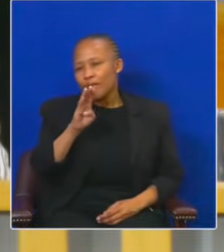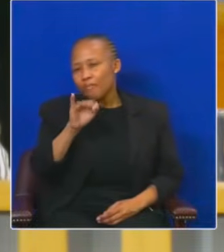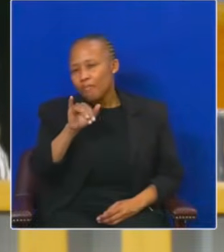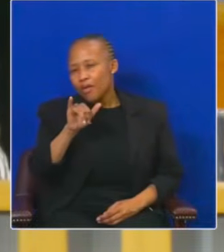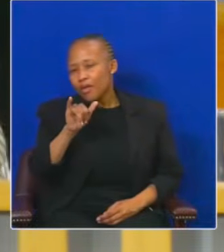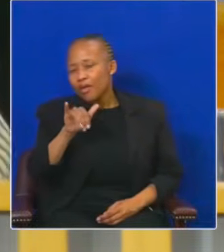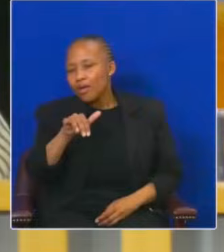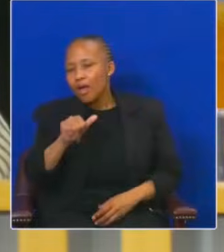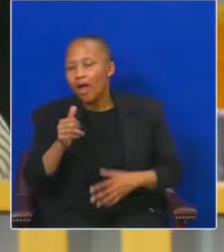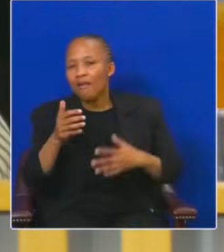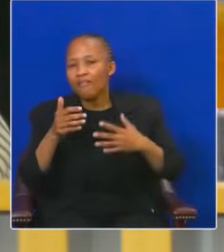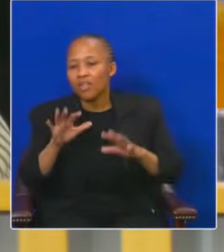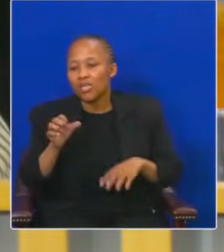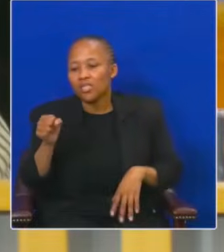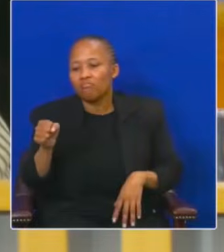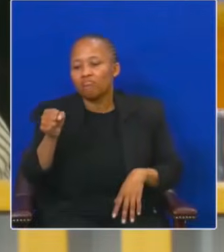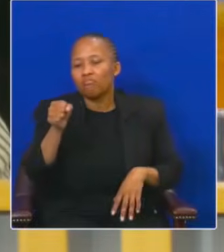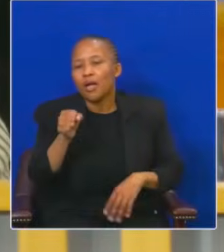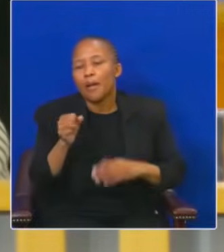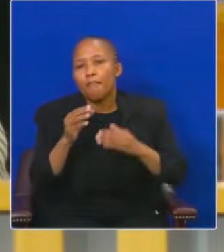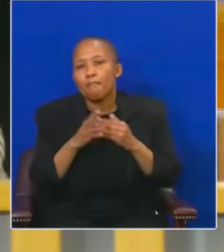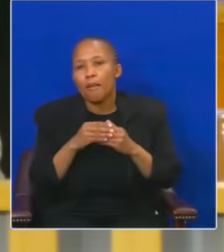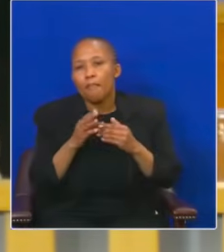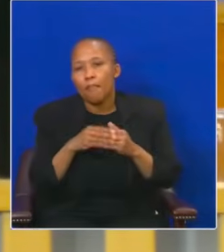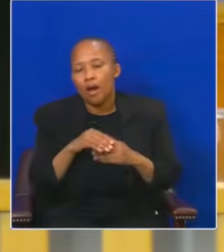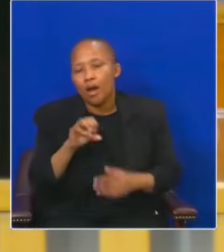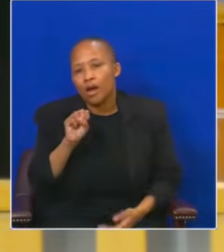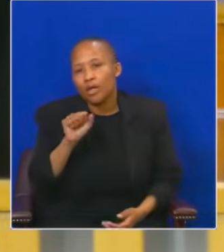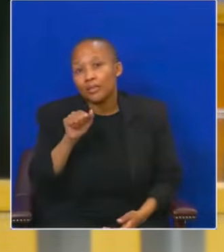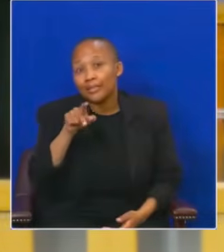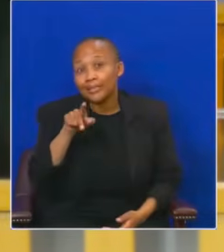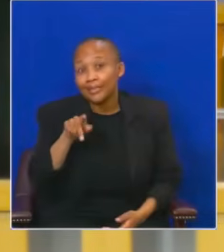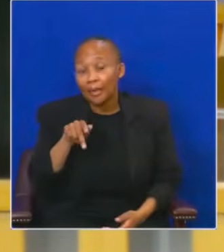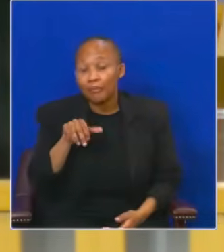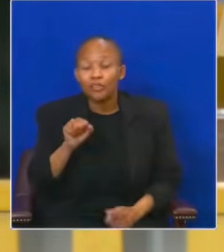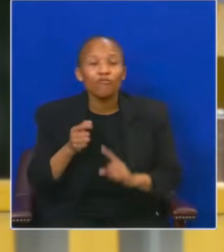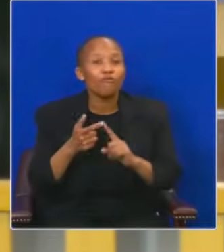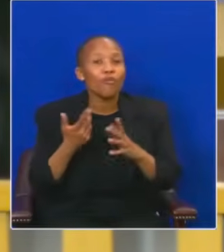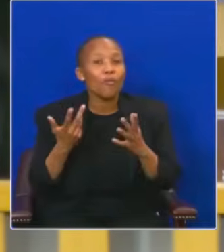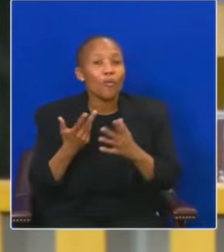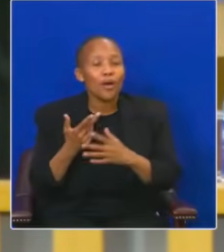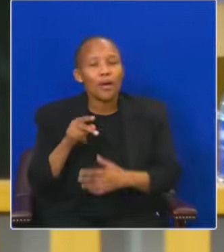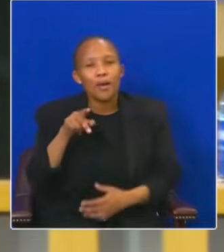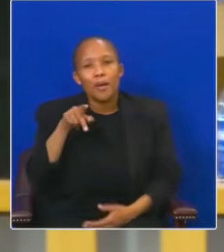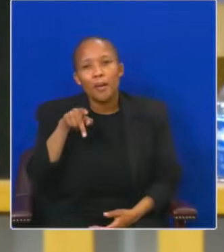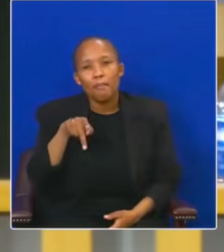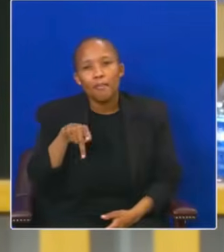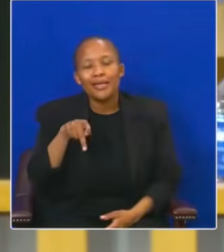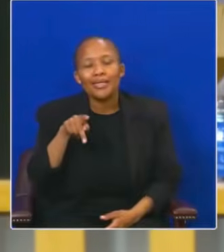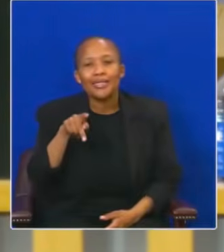SAPS from crime intelligence to go and